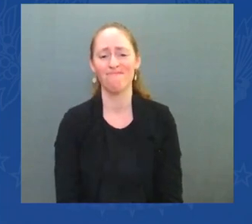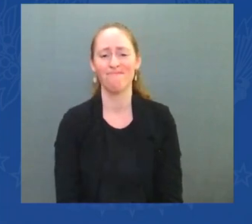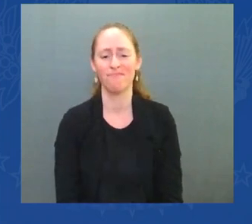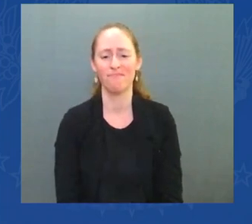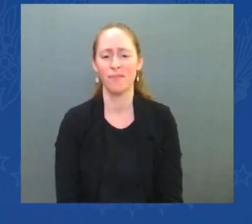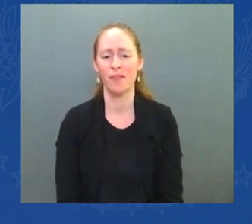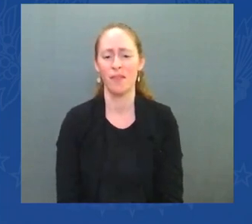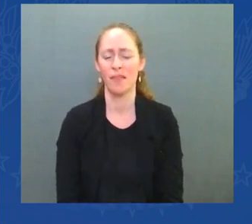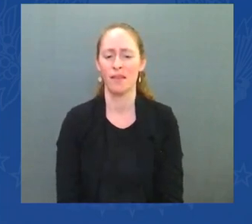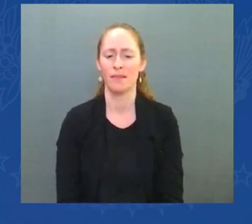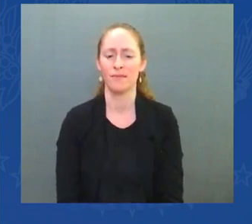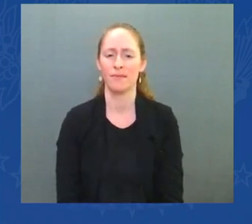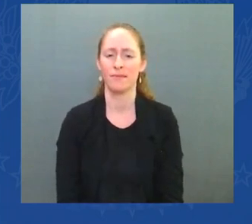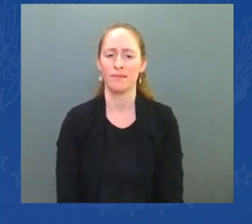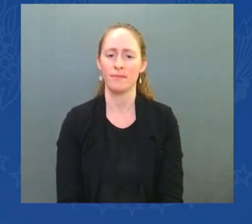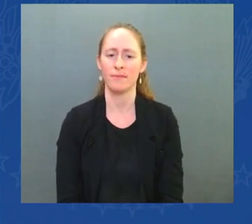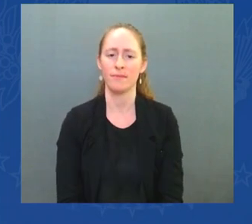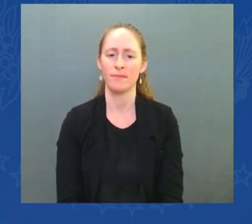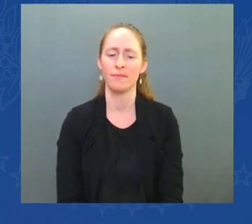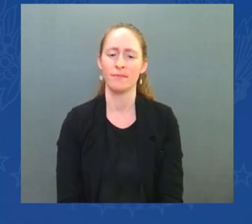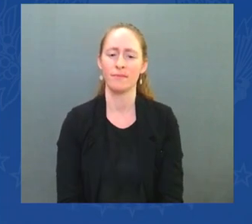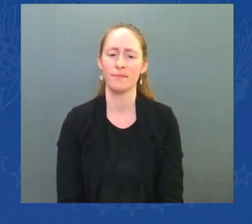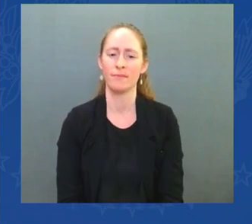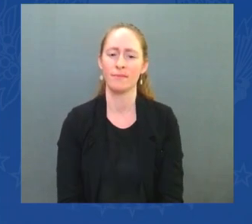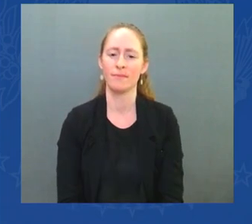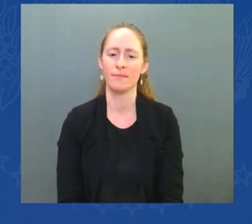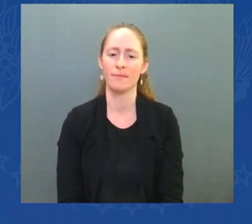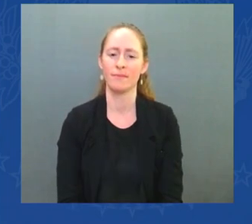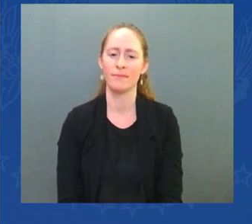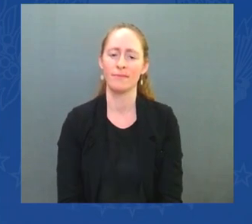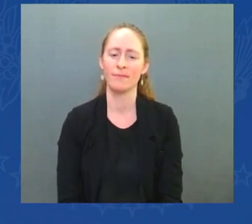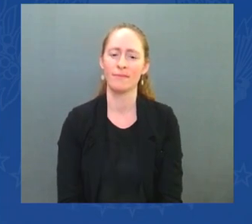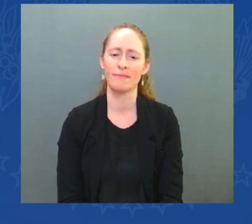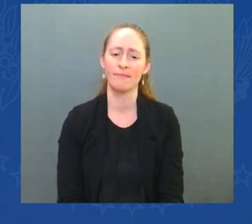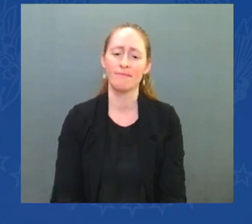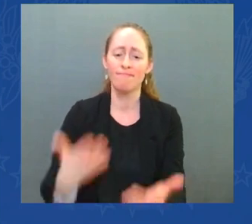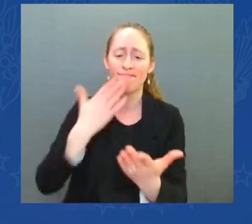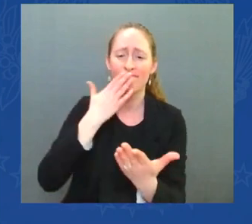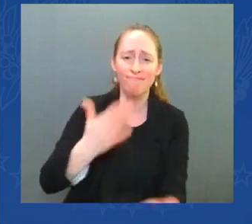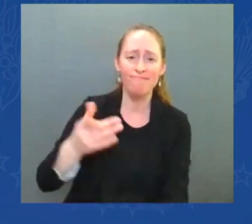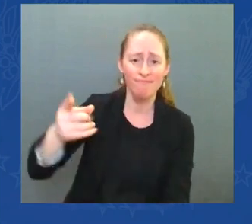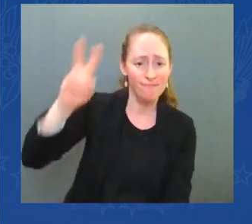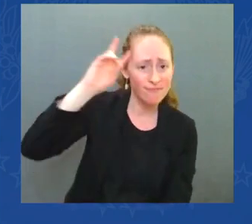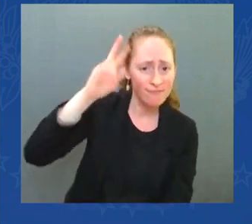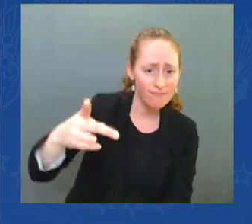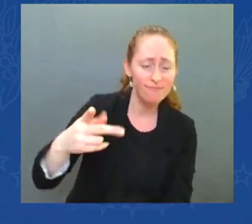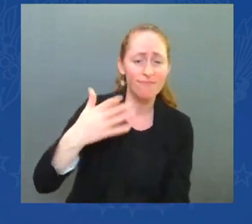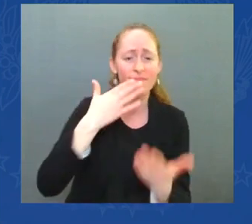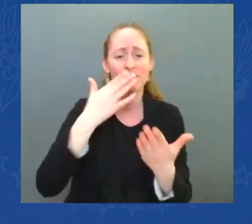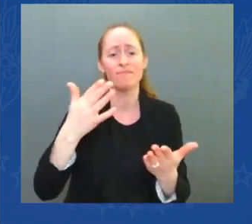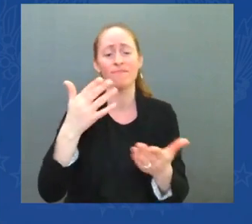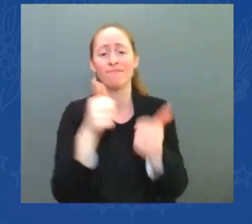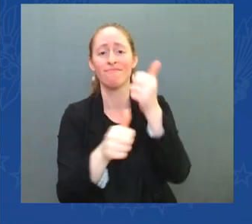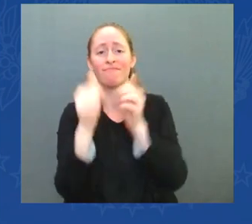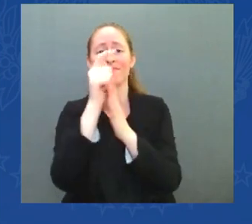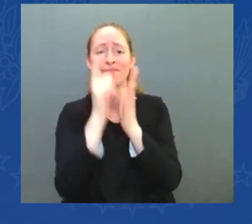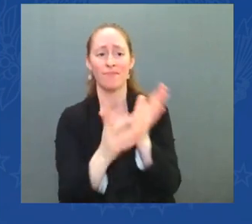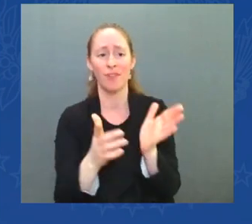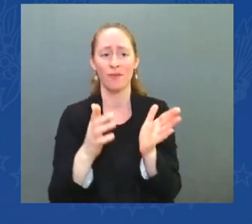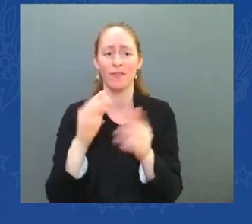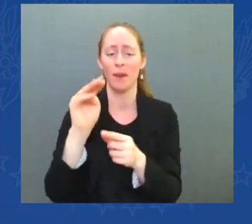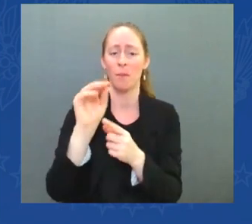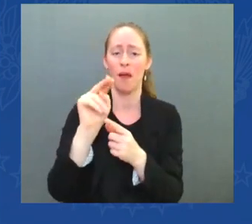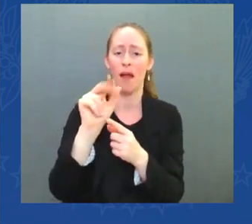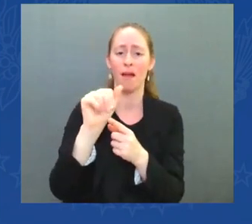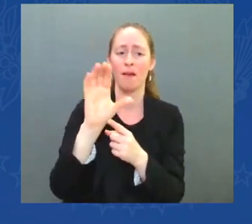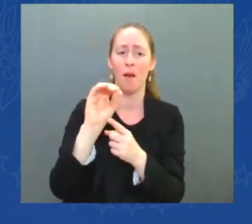Thank you, Madam Vice President, Deputy Attorney General Monaco. And Mia, you're an incredible young woman.